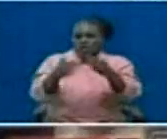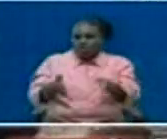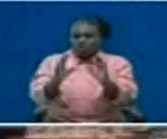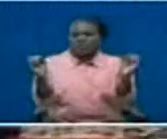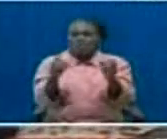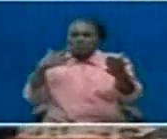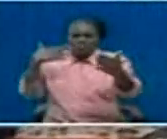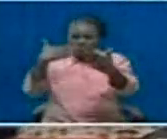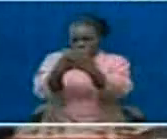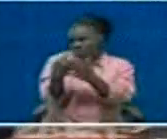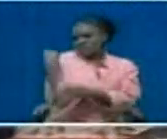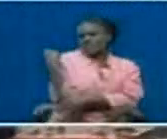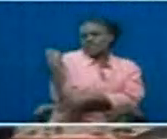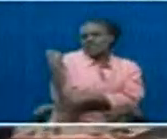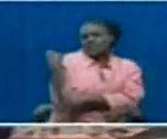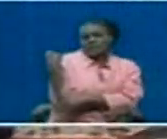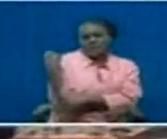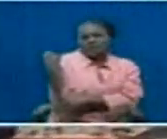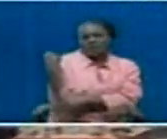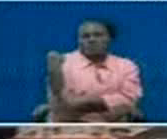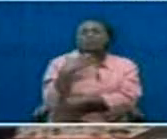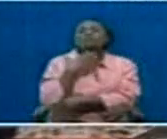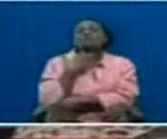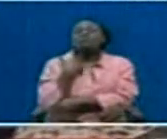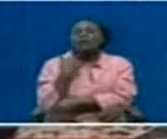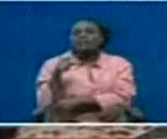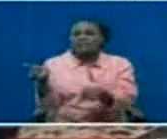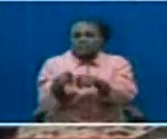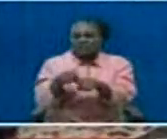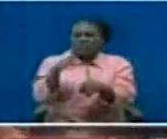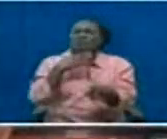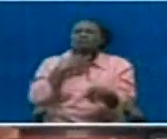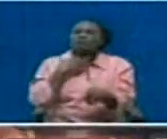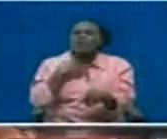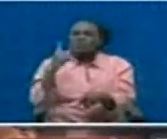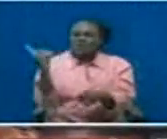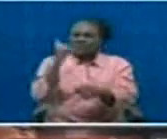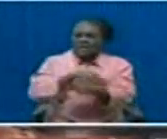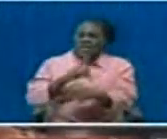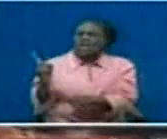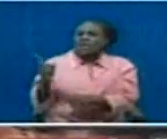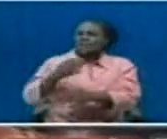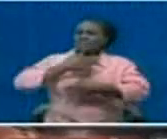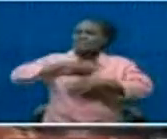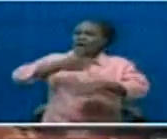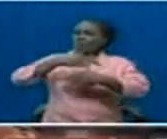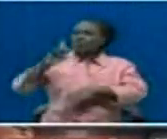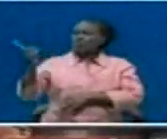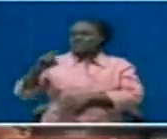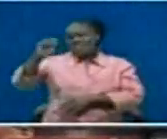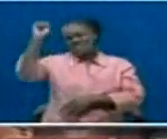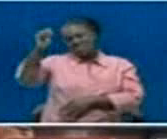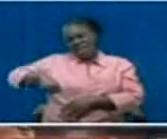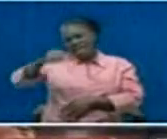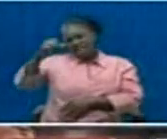regime until recently. Really? Yeah, it's we don't want it. Do you think one day we will have a Samburu president? You think that day will come? Oh,